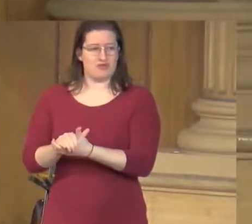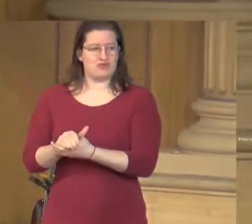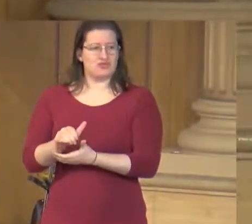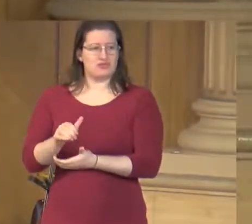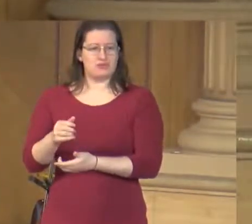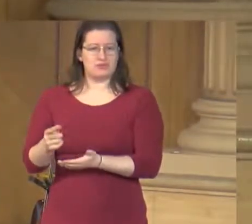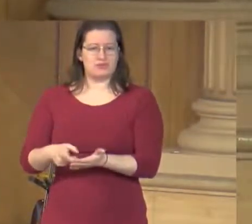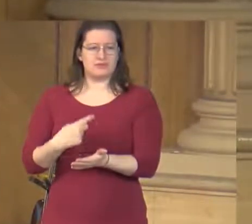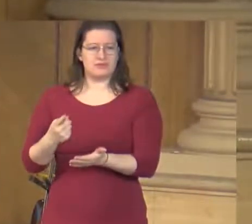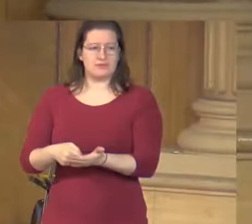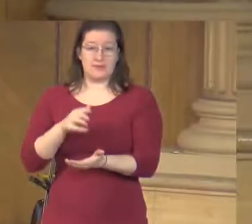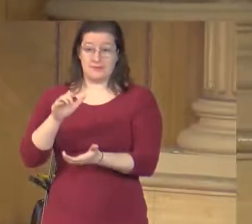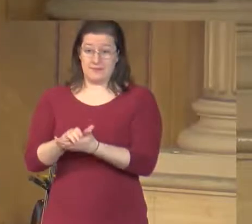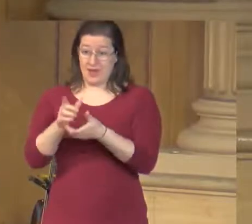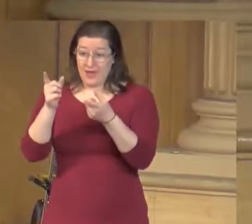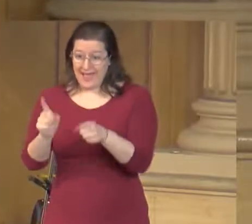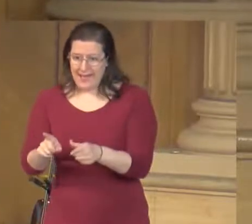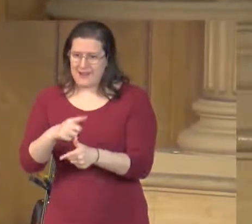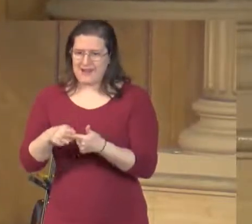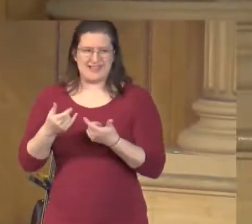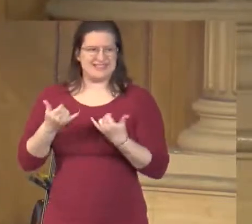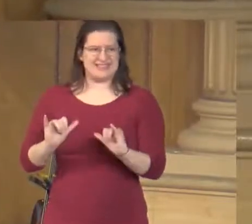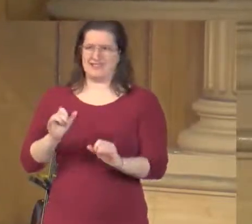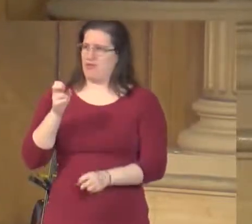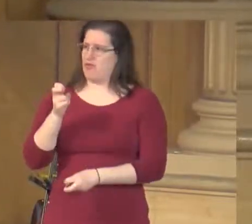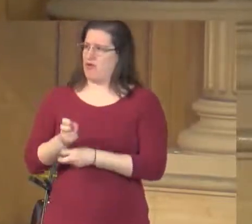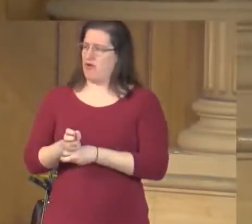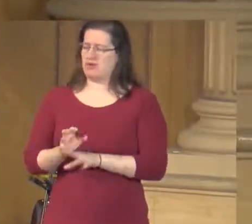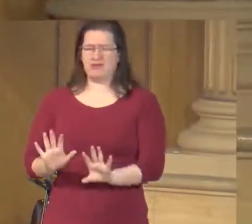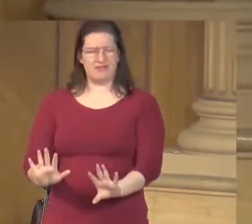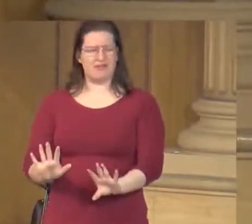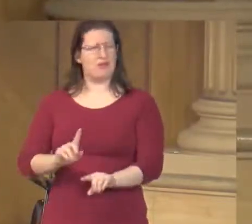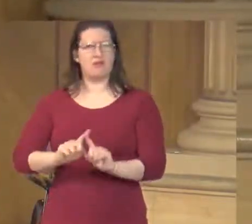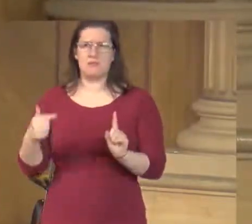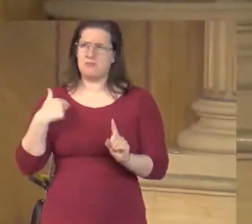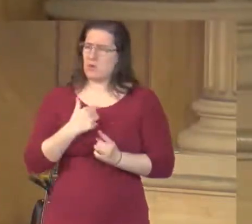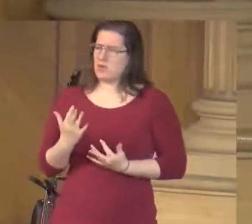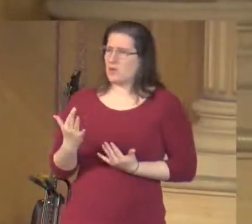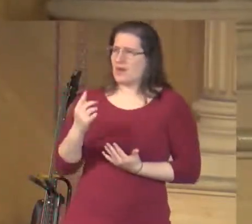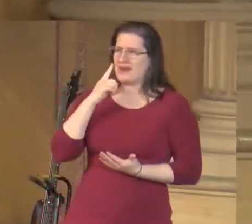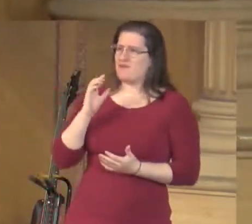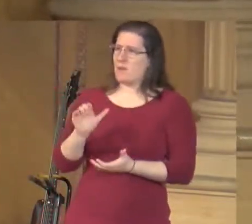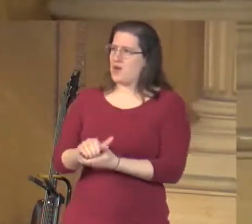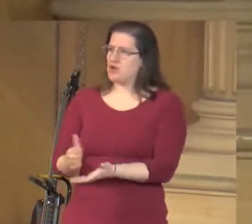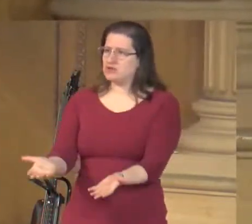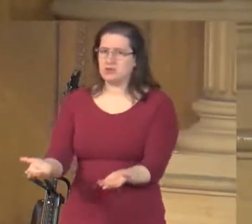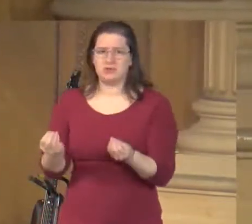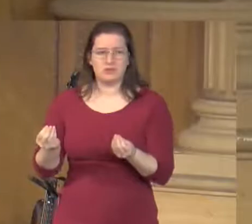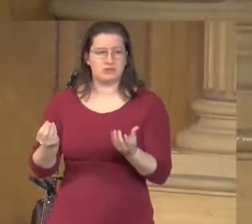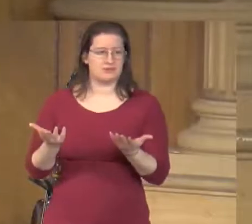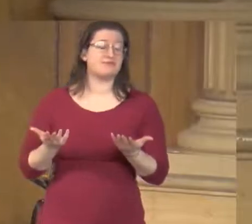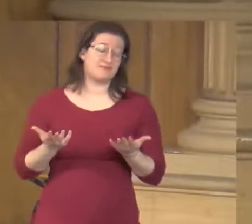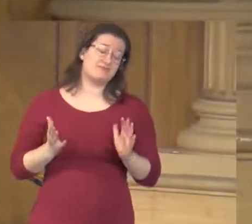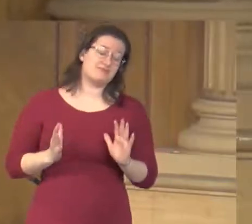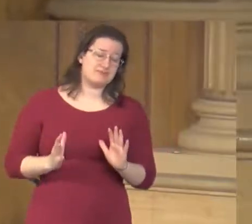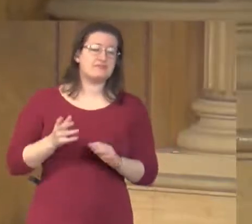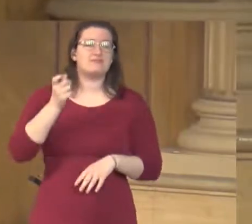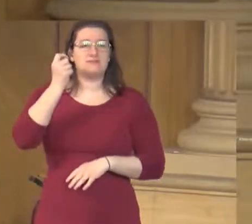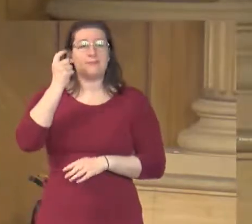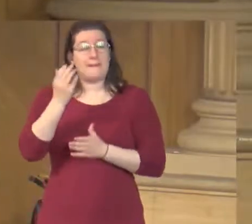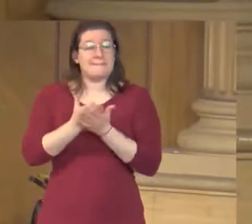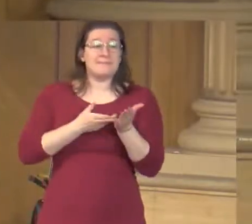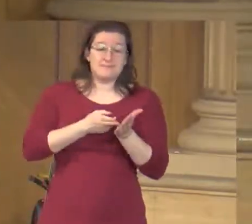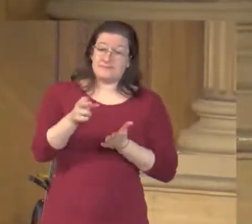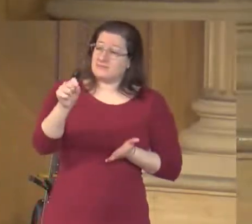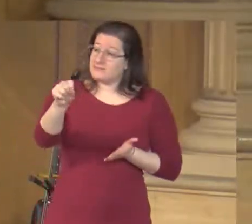still hard. And now here's where this is confusing, that there is some truth in this. mean, for one, God is gracious and he does